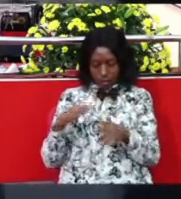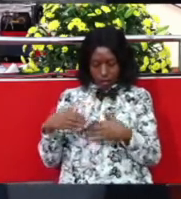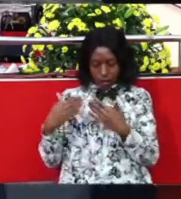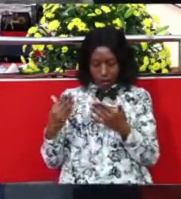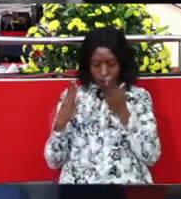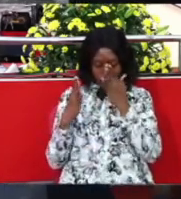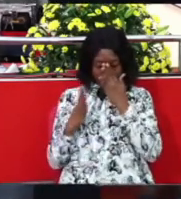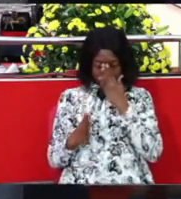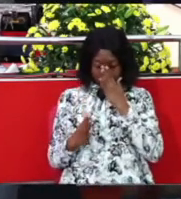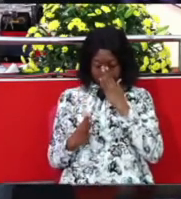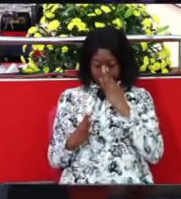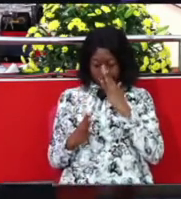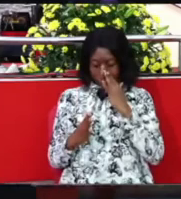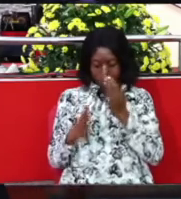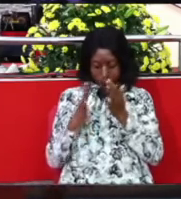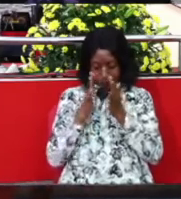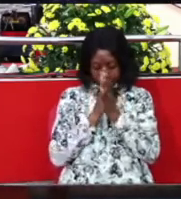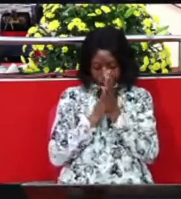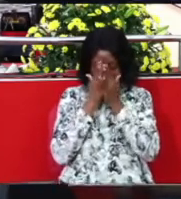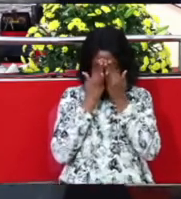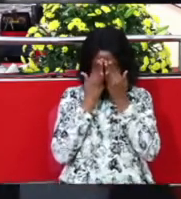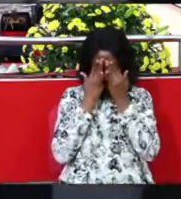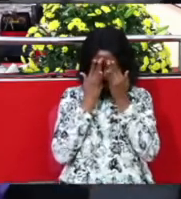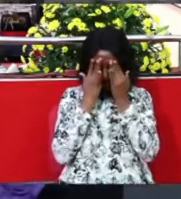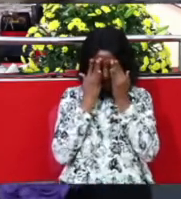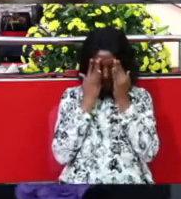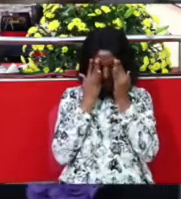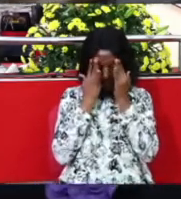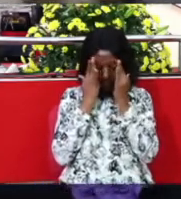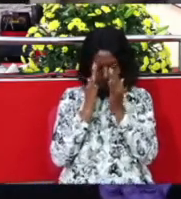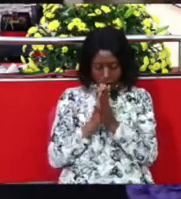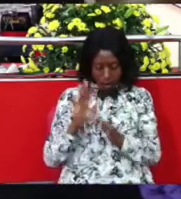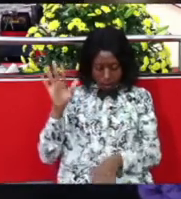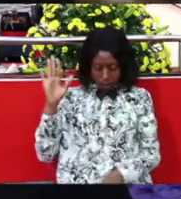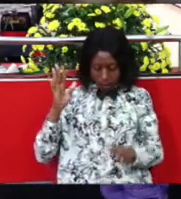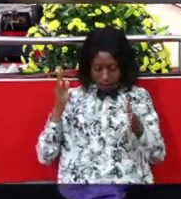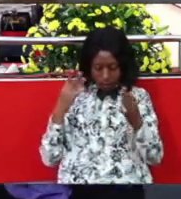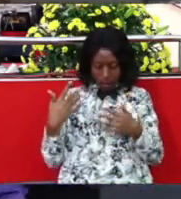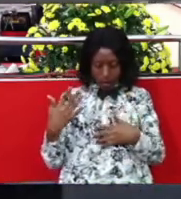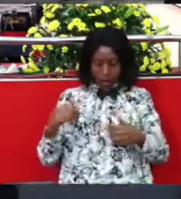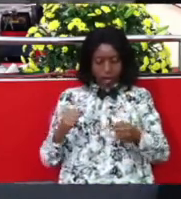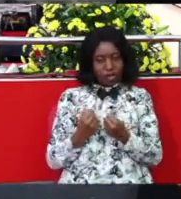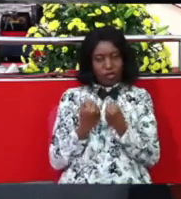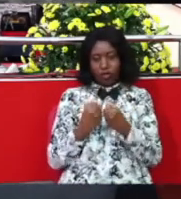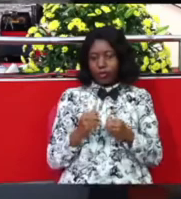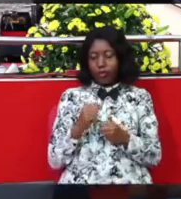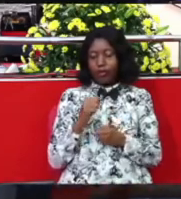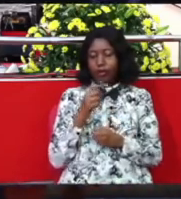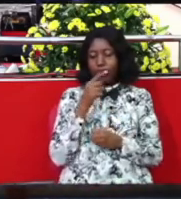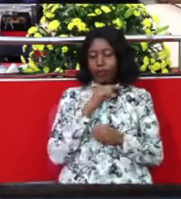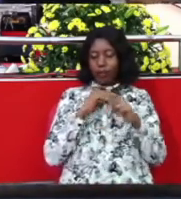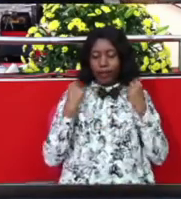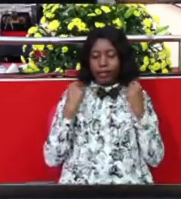nafasi. When you lift that hands, you are not lifting to Pastor Kaunda. Ukinua mkono ule hauinulii mchungaji Kaunda. You are actually telling God, here I